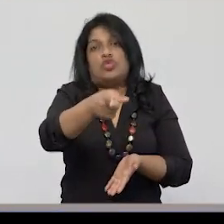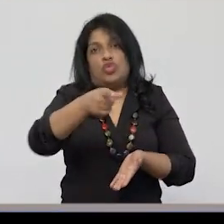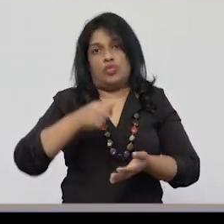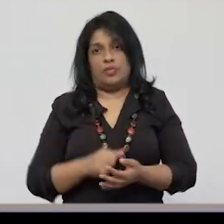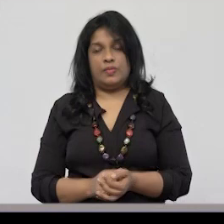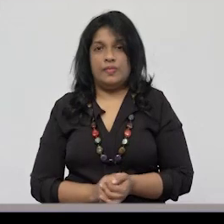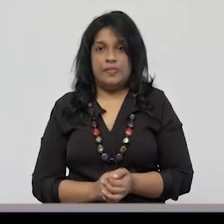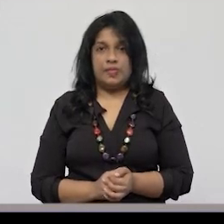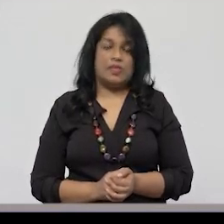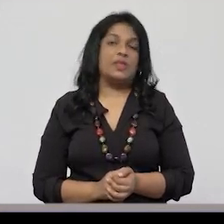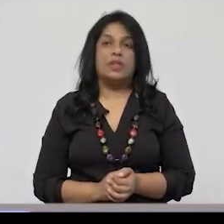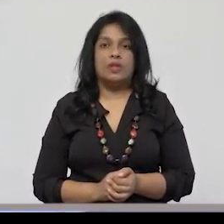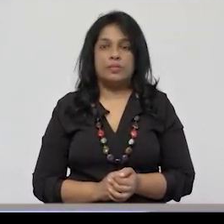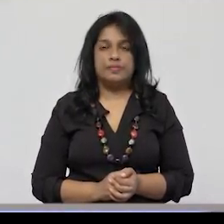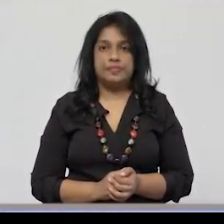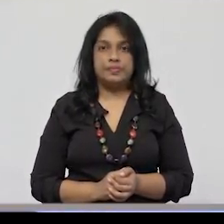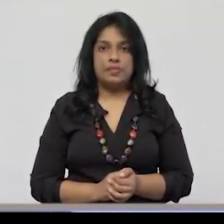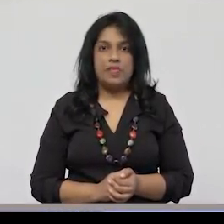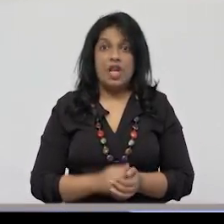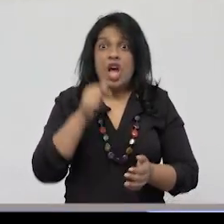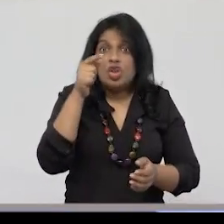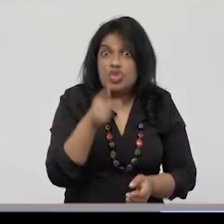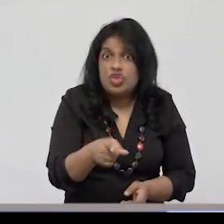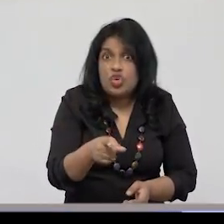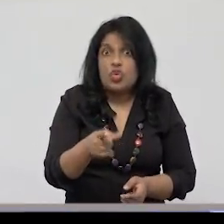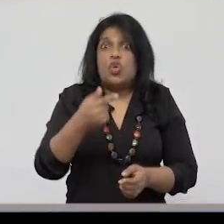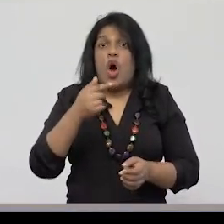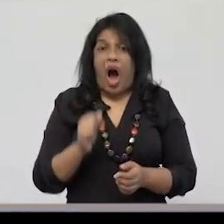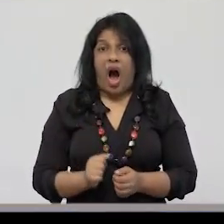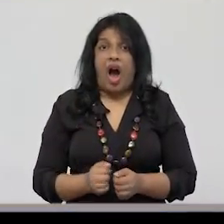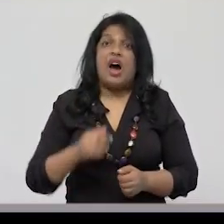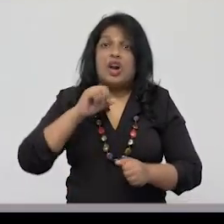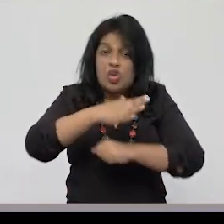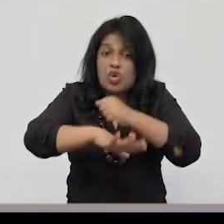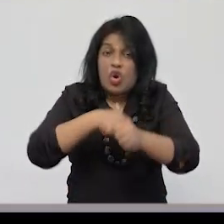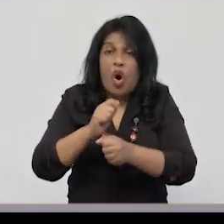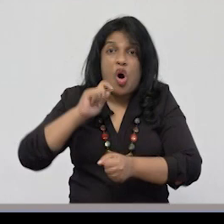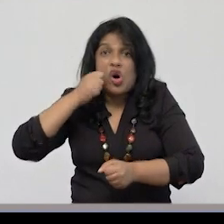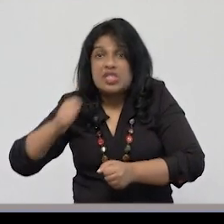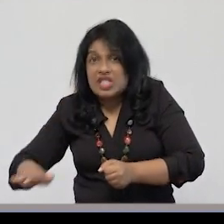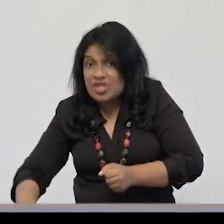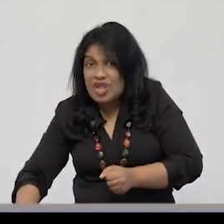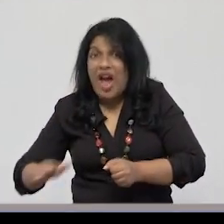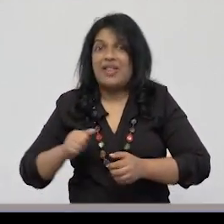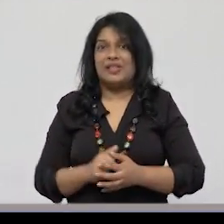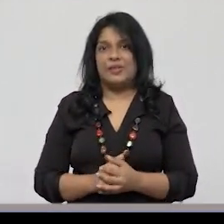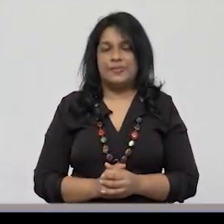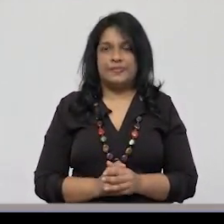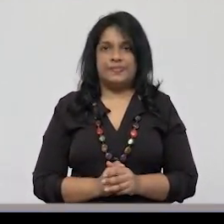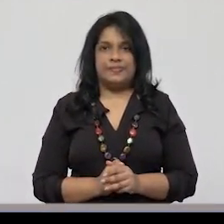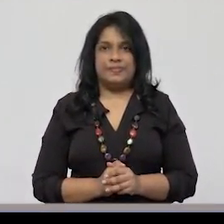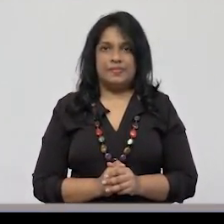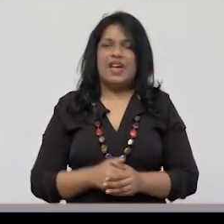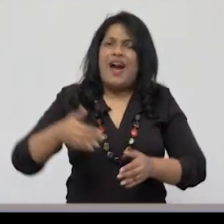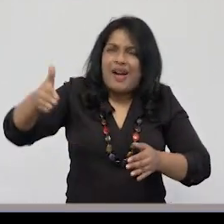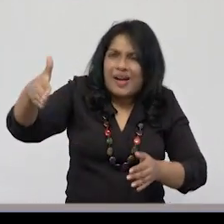God. There are only children. You are a child of God. You have all the right to the Father's presence. Well, come to him